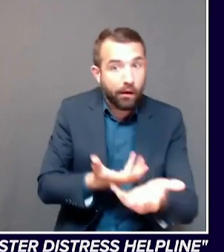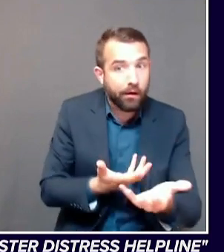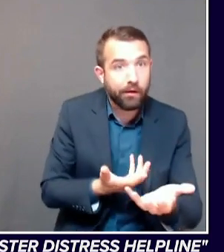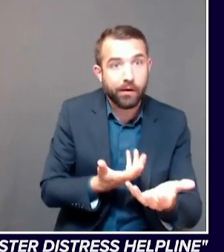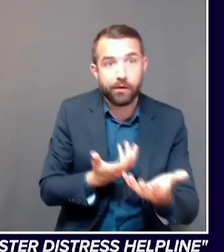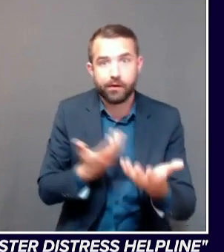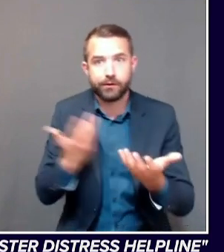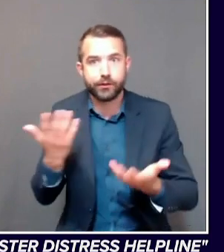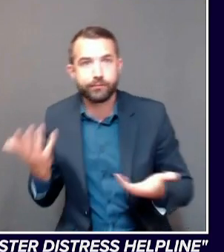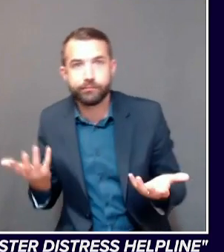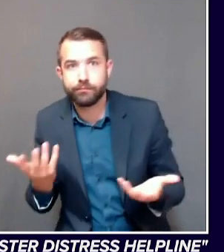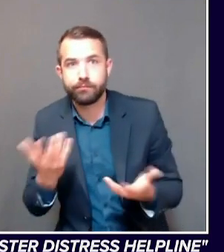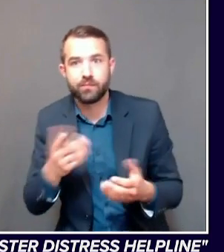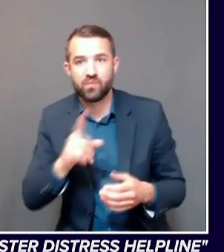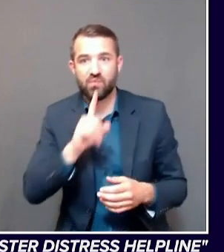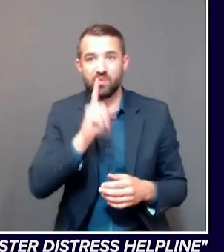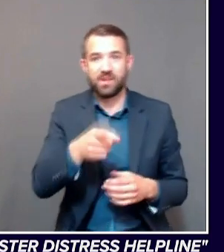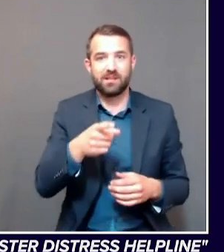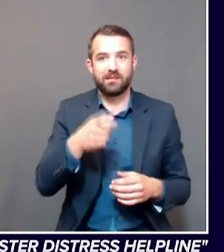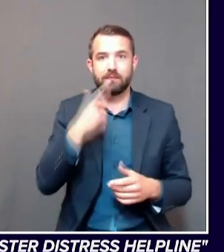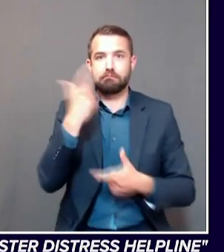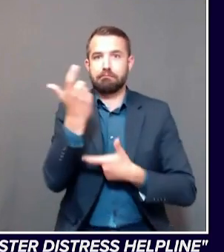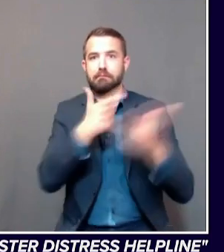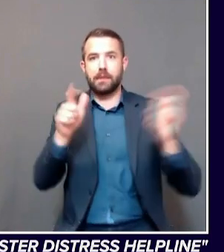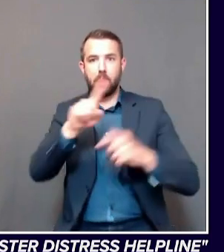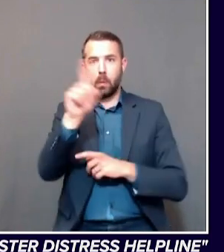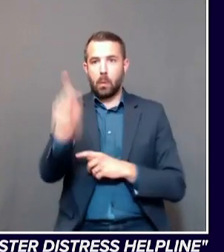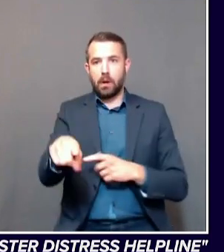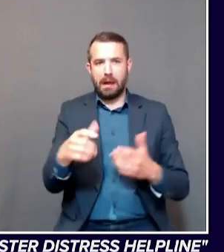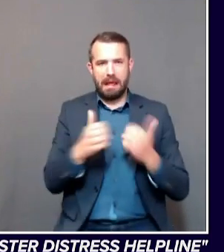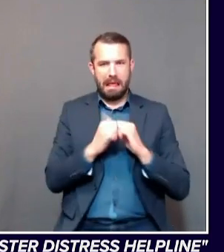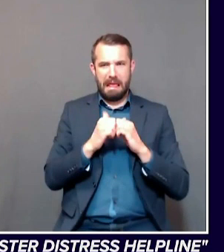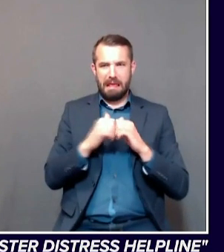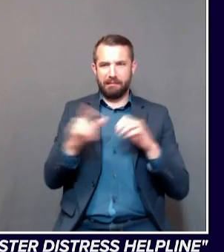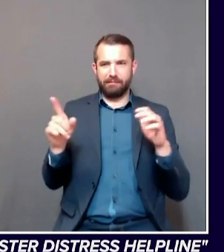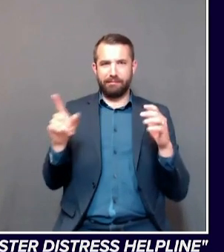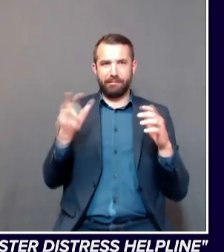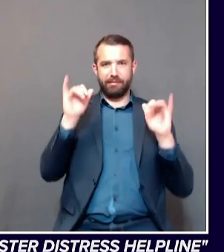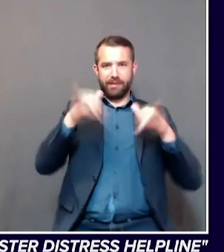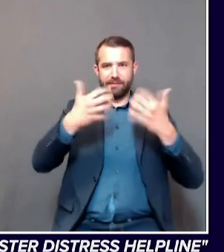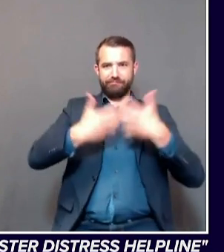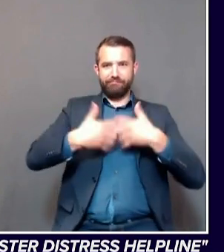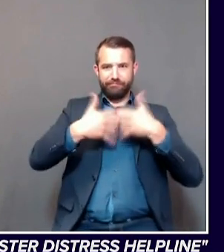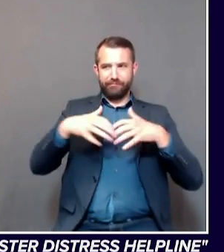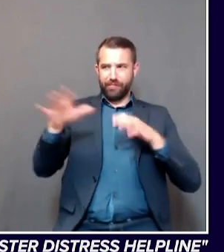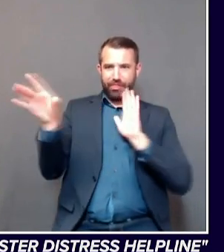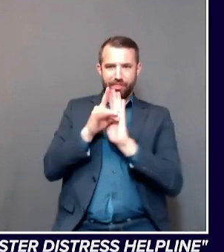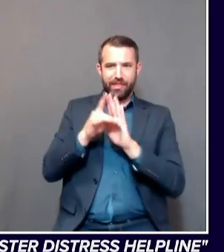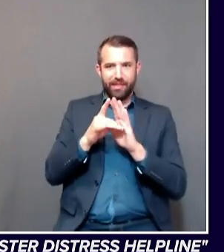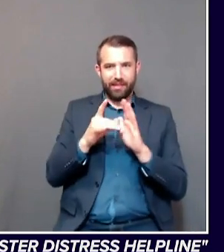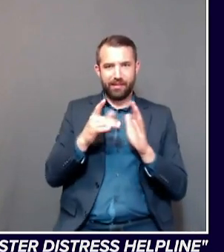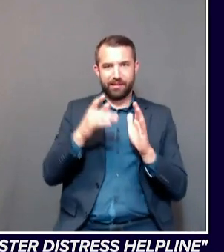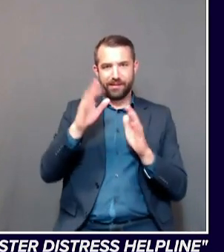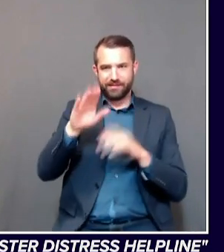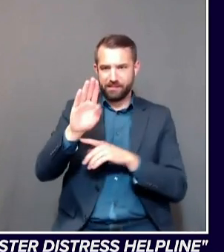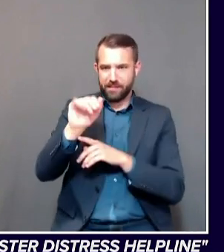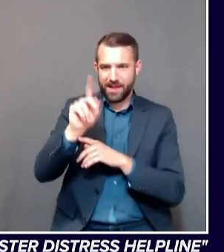the $64,000 question in any kind of environmental investigation of this sort. So we're looking at